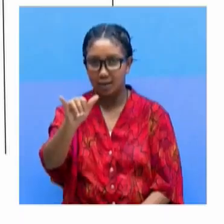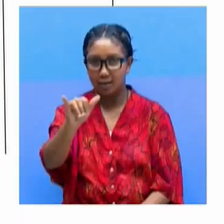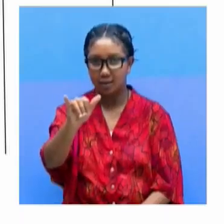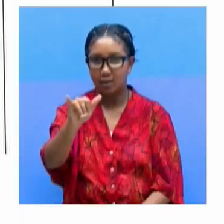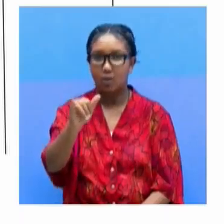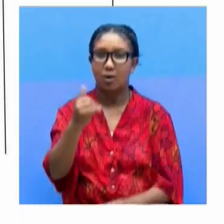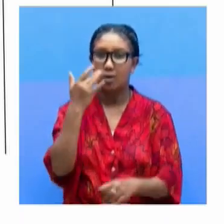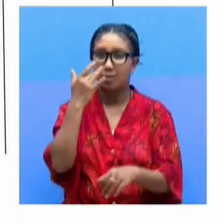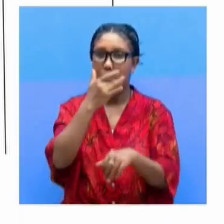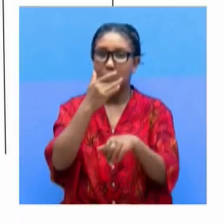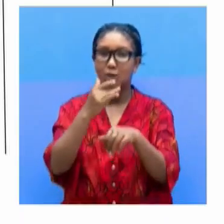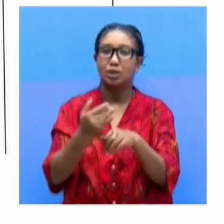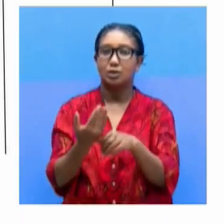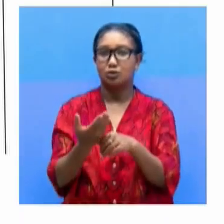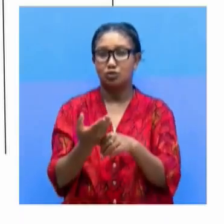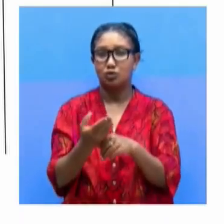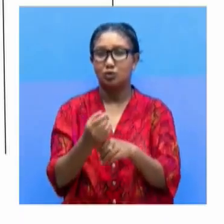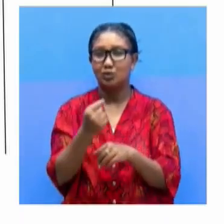tooth